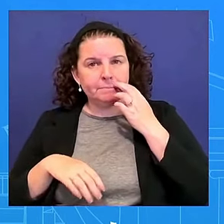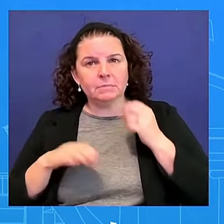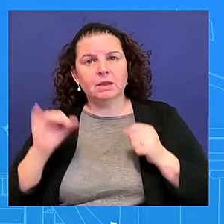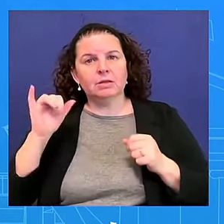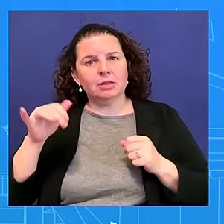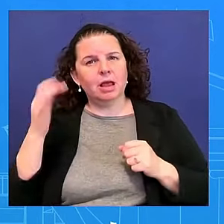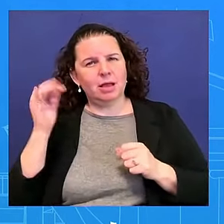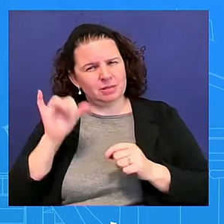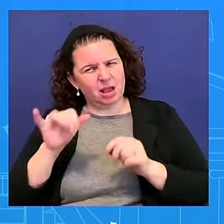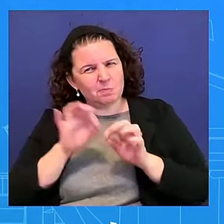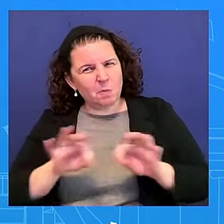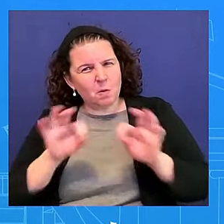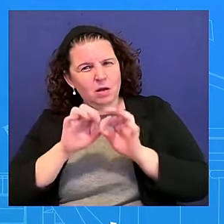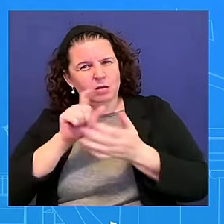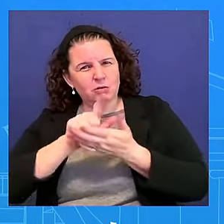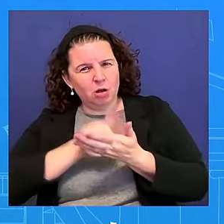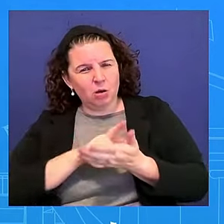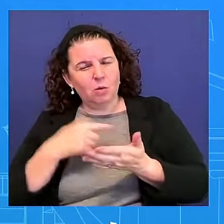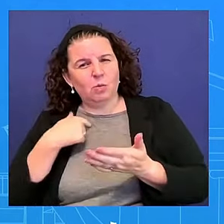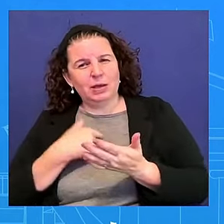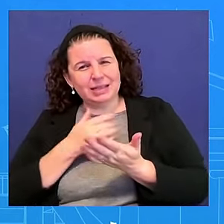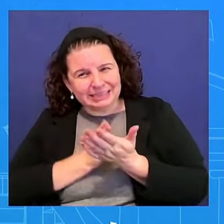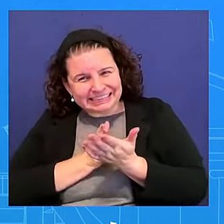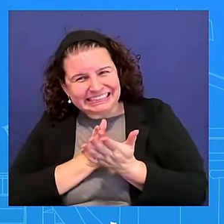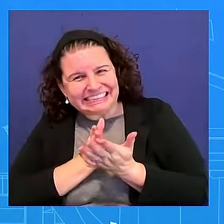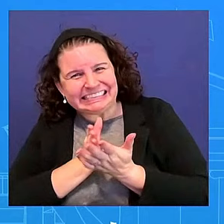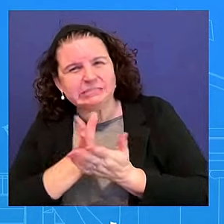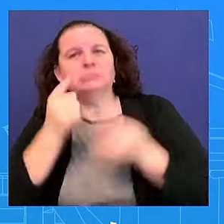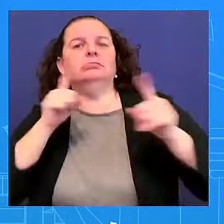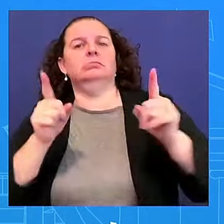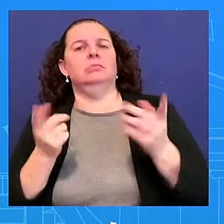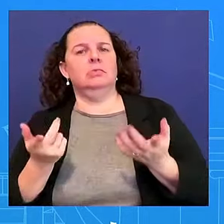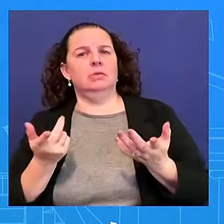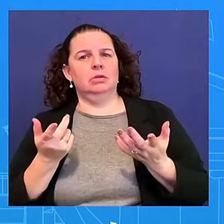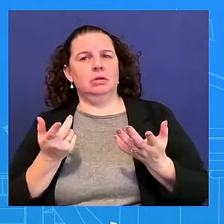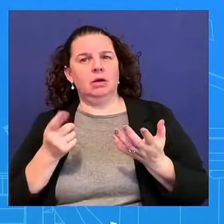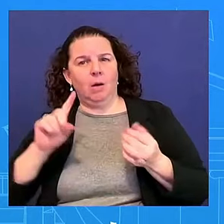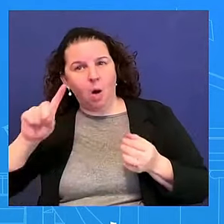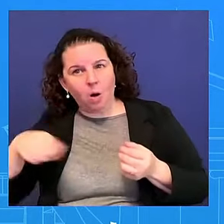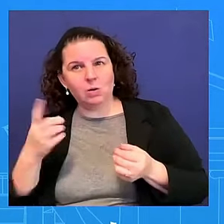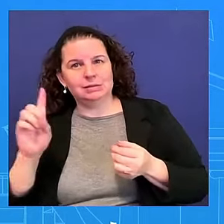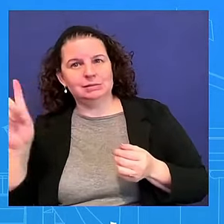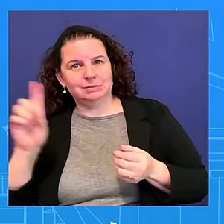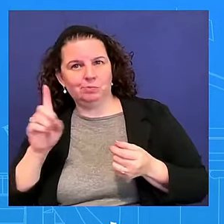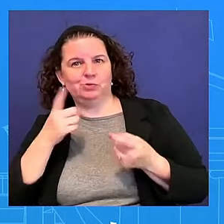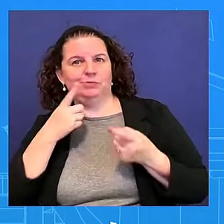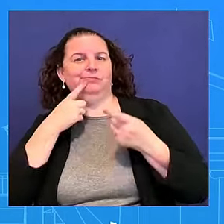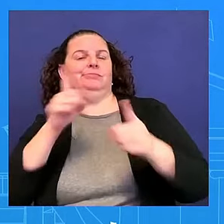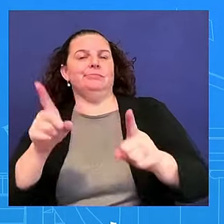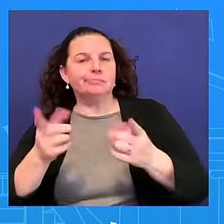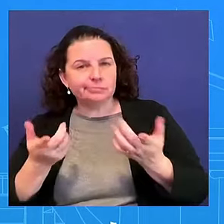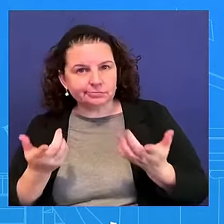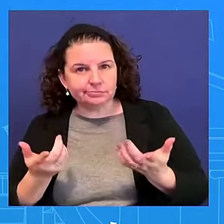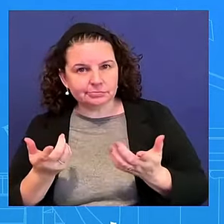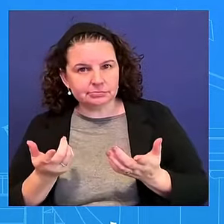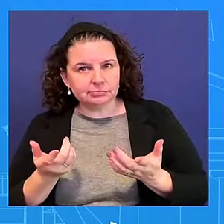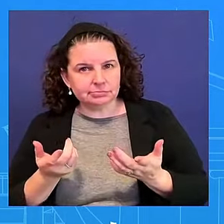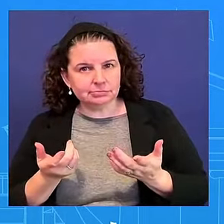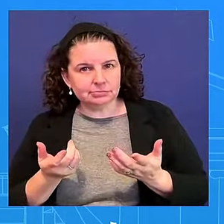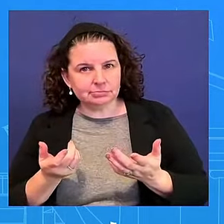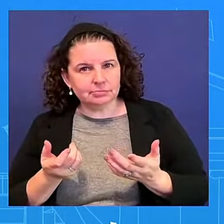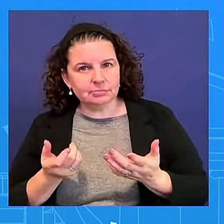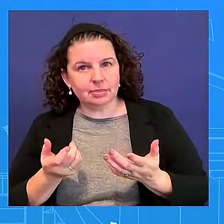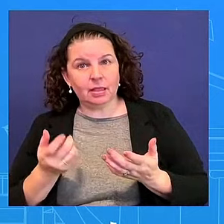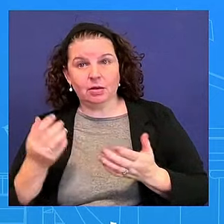through, right? And only Democrats made that happen. That's also because of the leadership of this president. And that's just one. That's